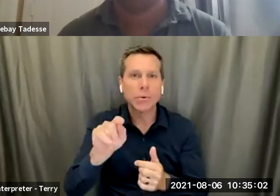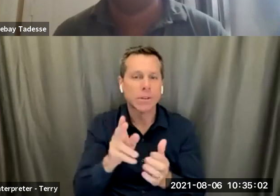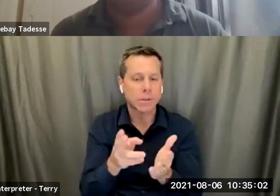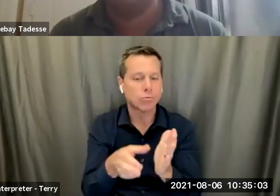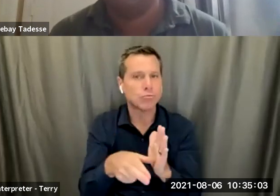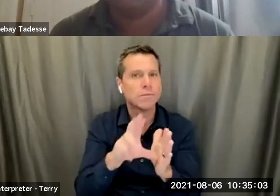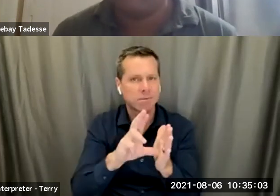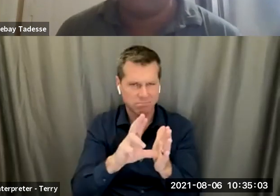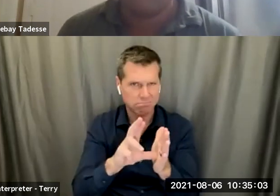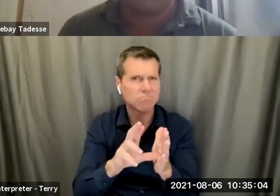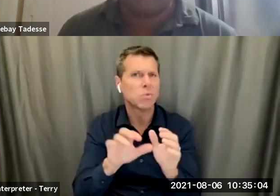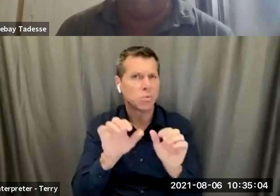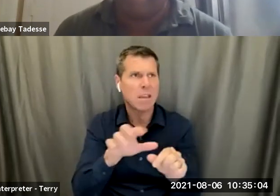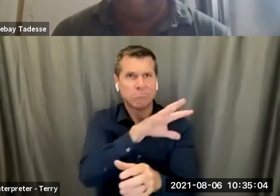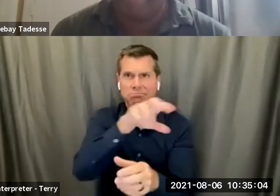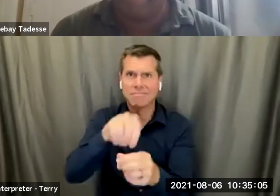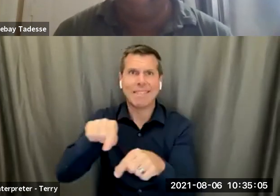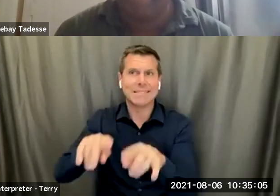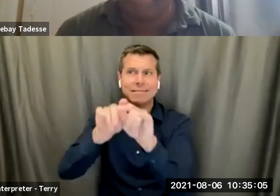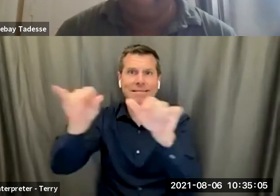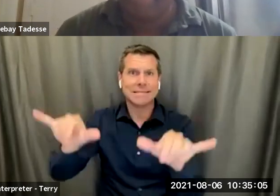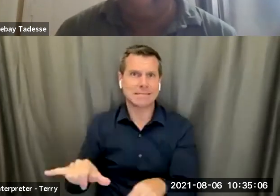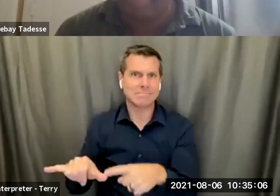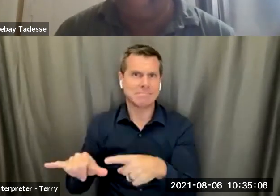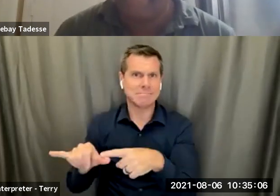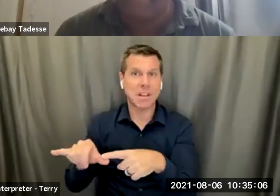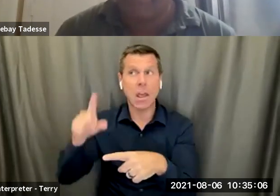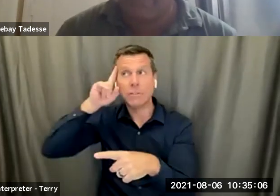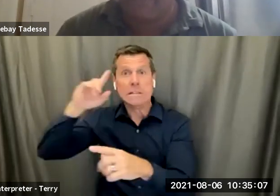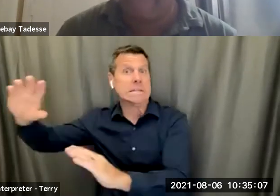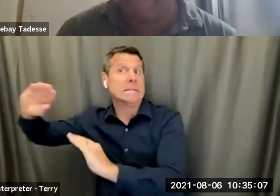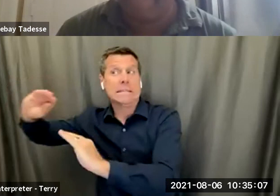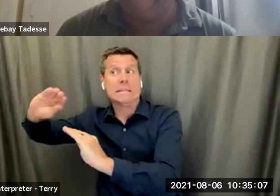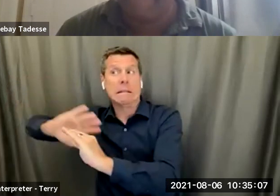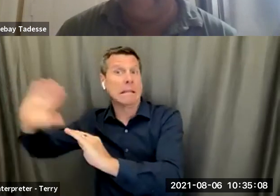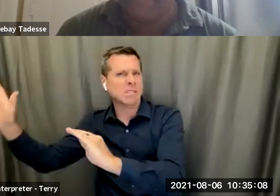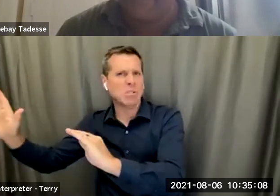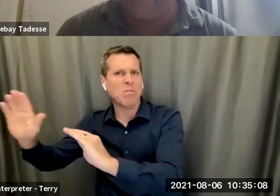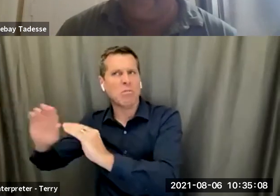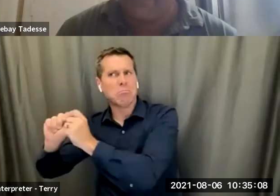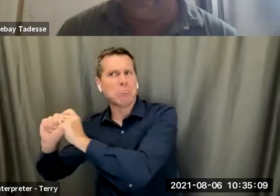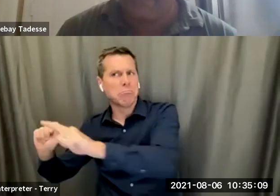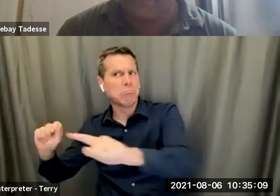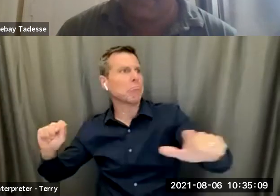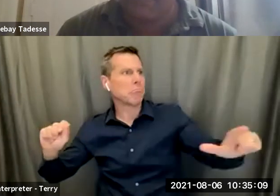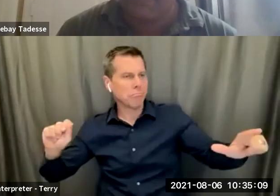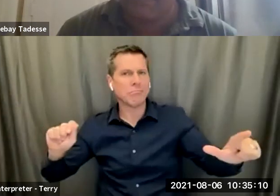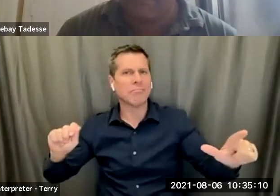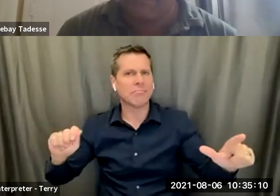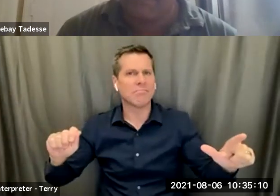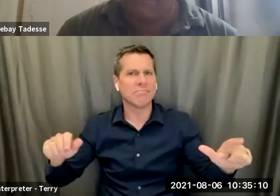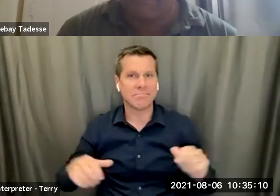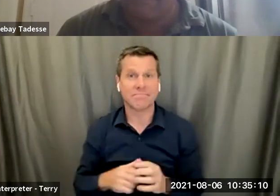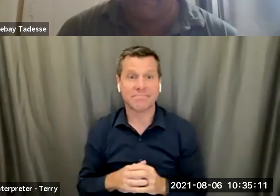and you will do it inside of this system. This is not just for instructional stuff. okay, all right, thank you. Thanks. Any